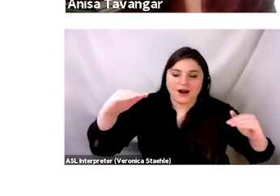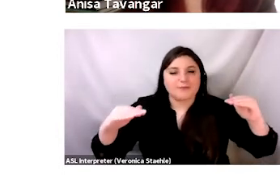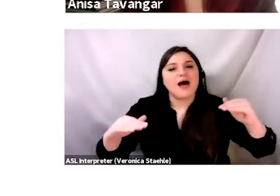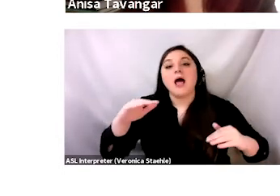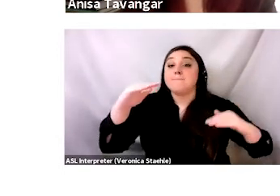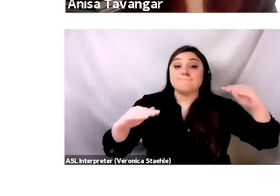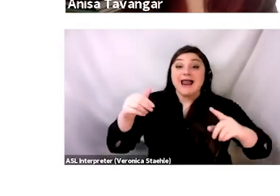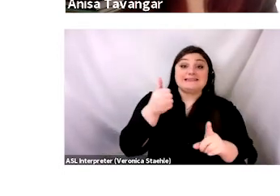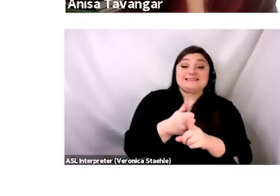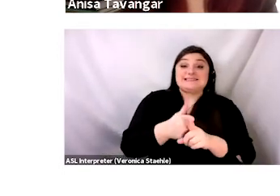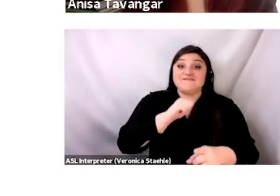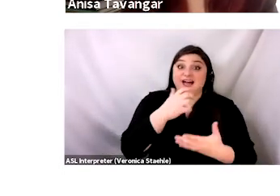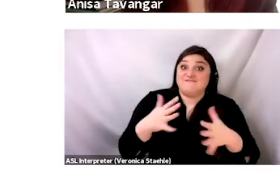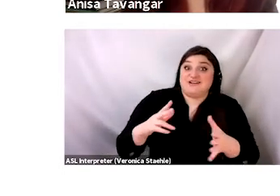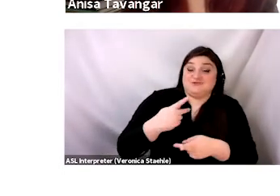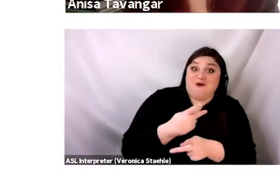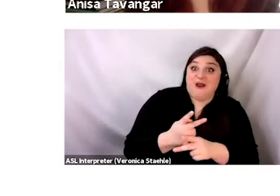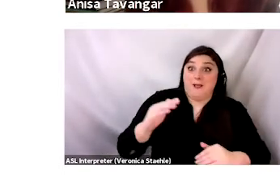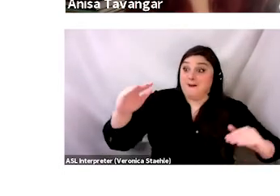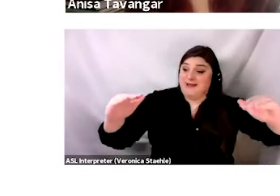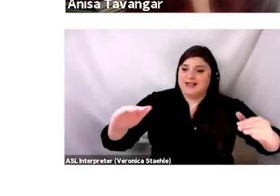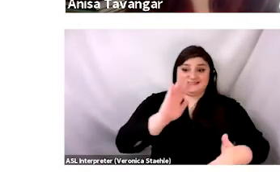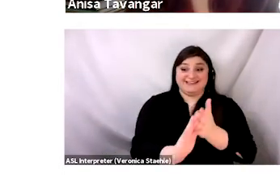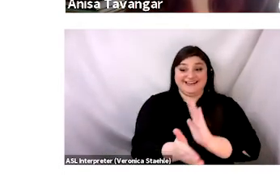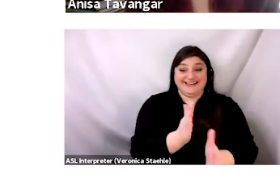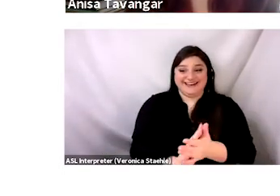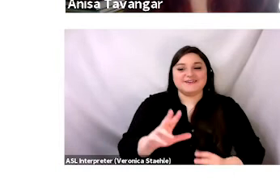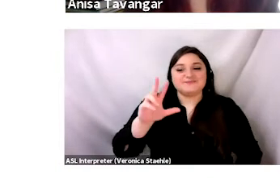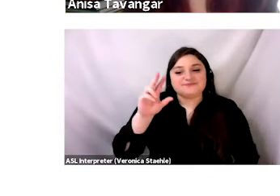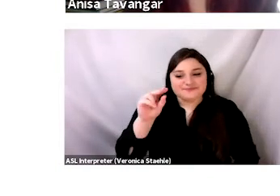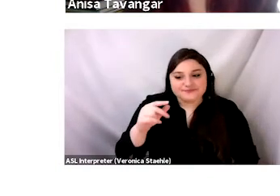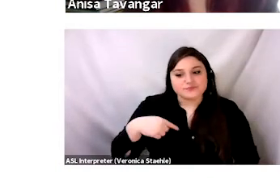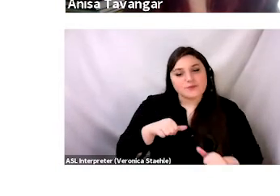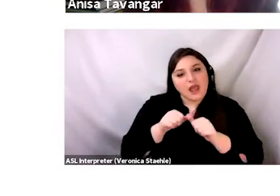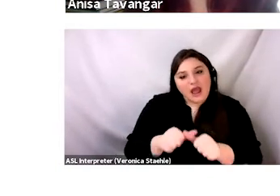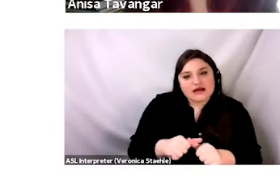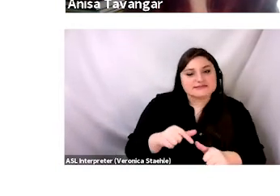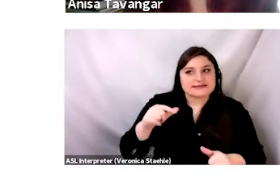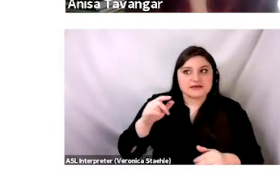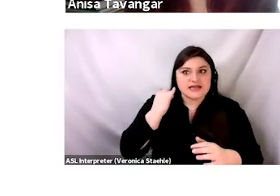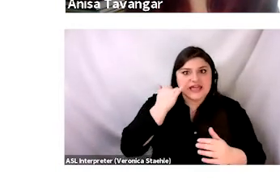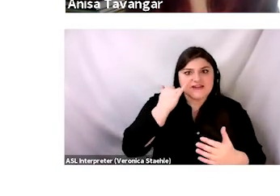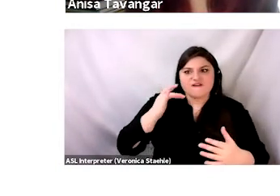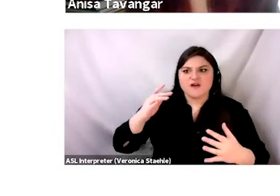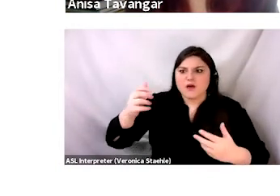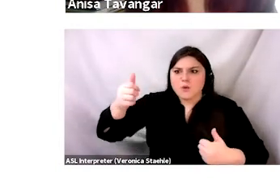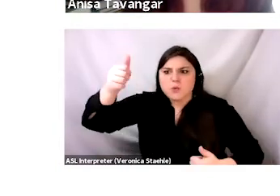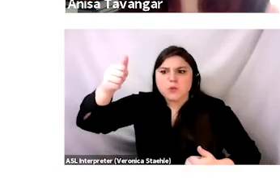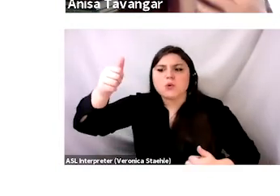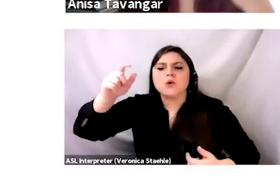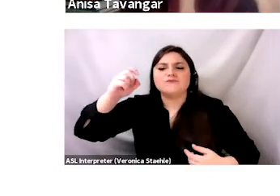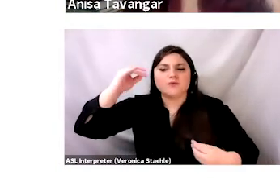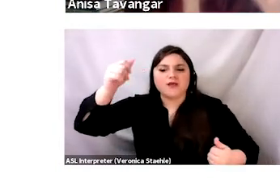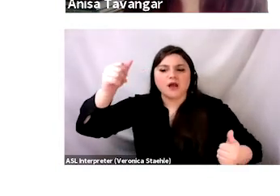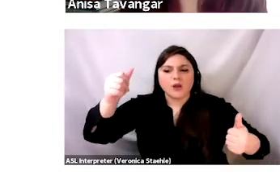of, in order to reflect the qualities that we choose to reflect. And I know that